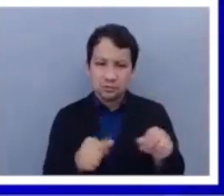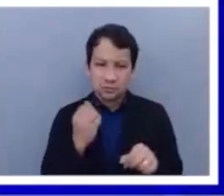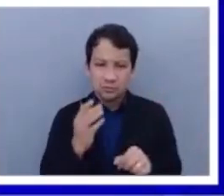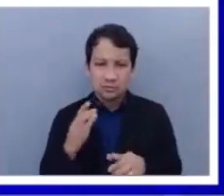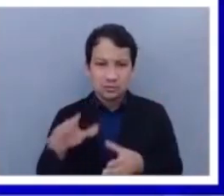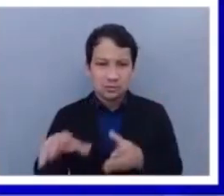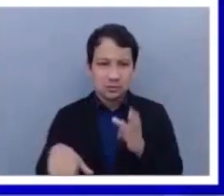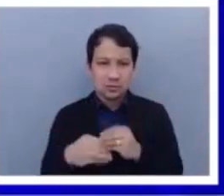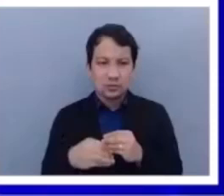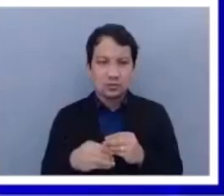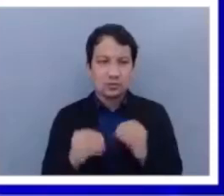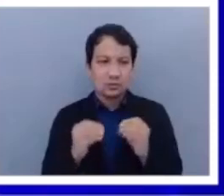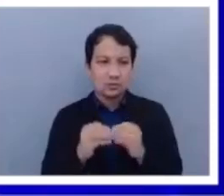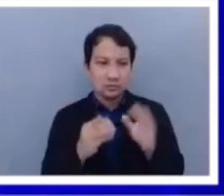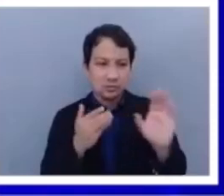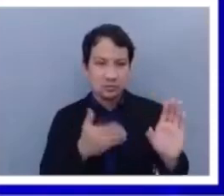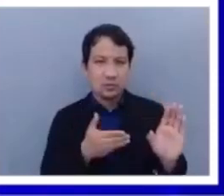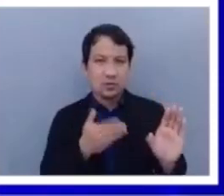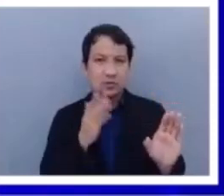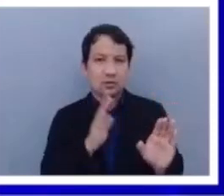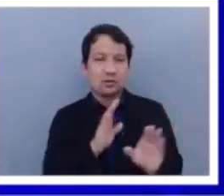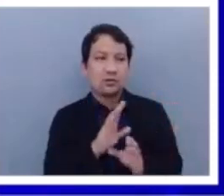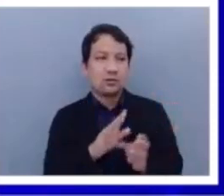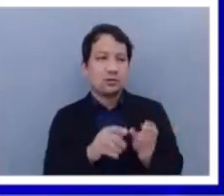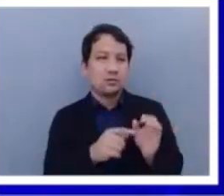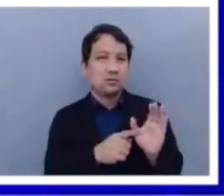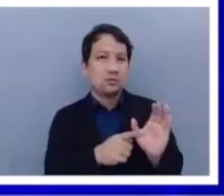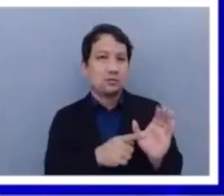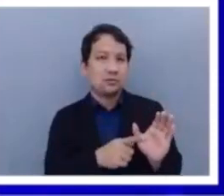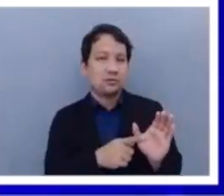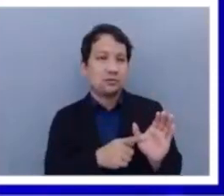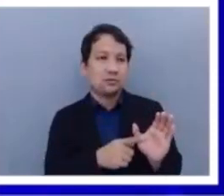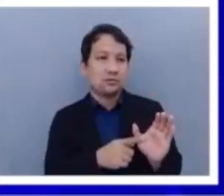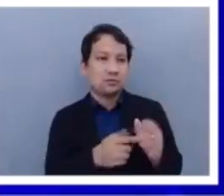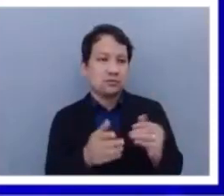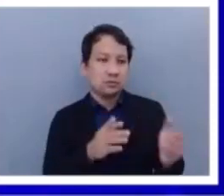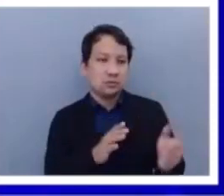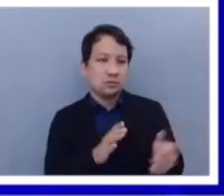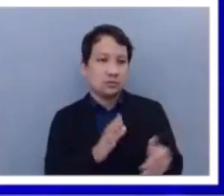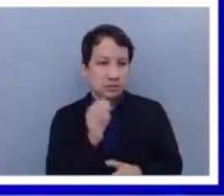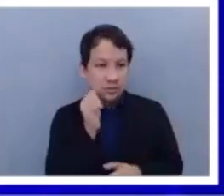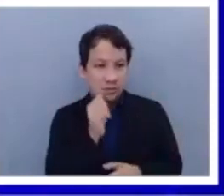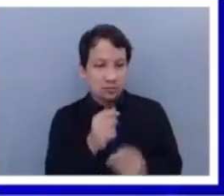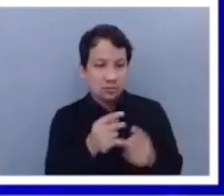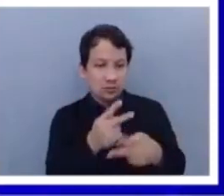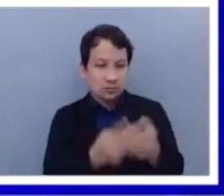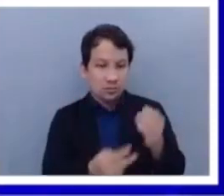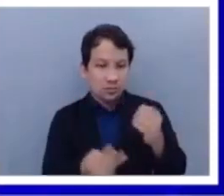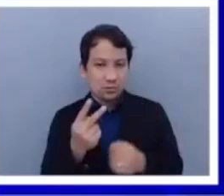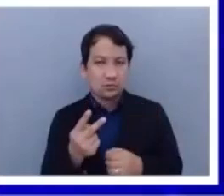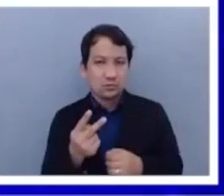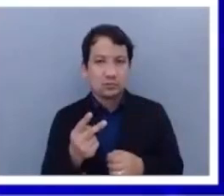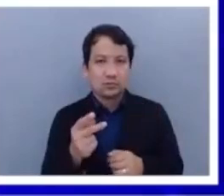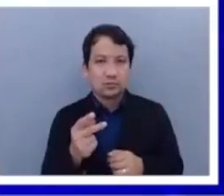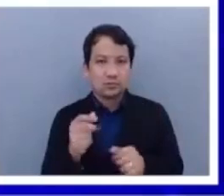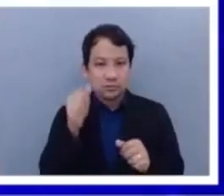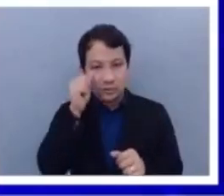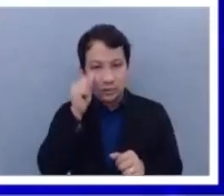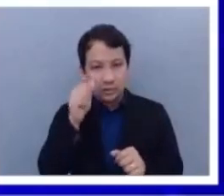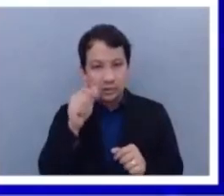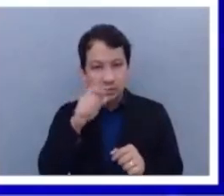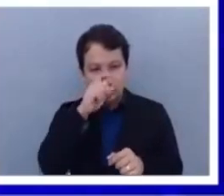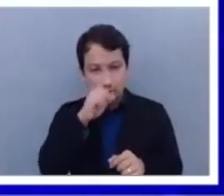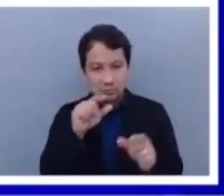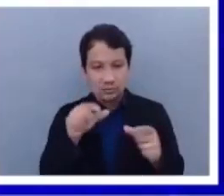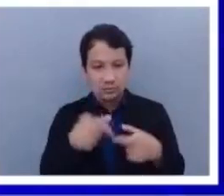have more individuals, particularly from these two age groups that are now joining the